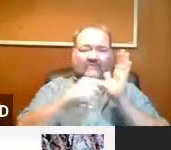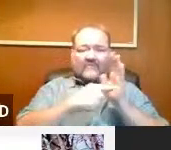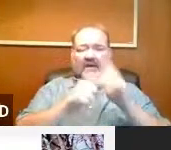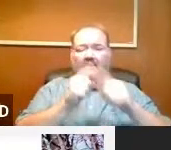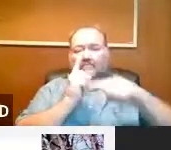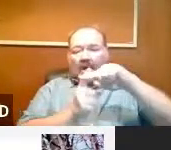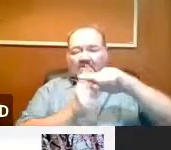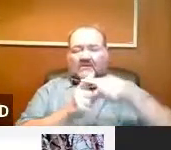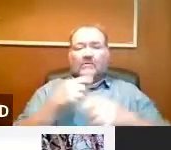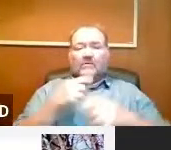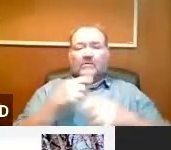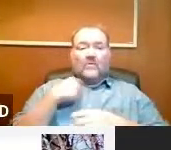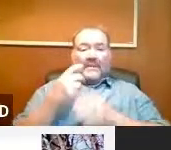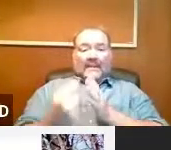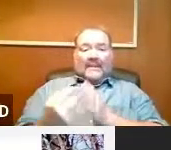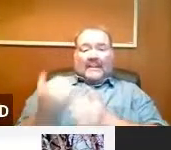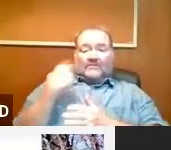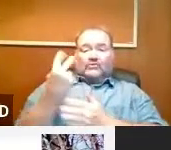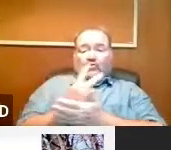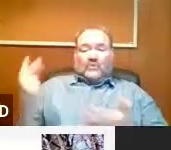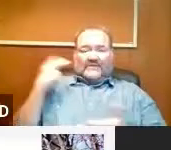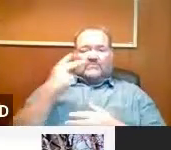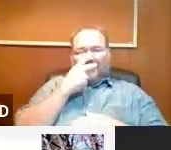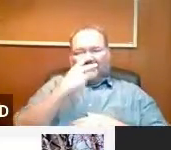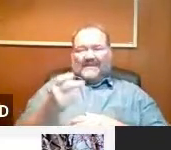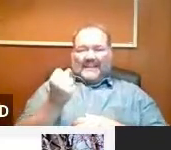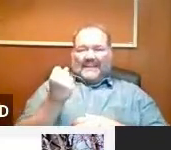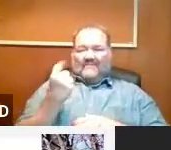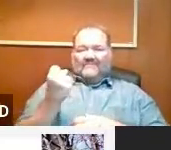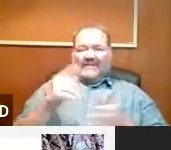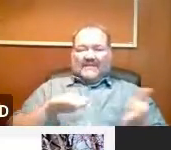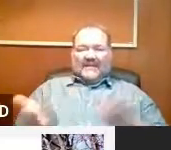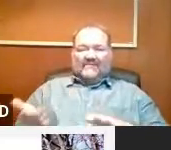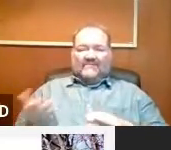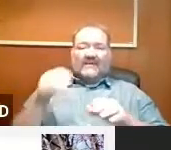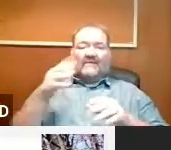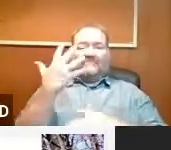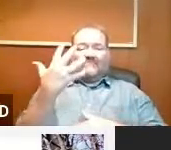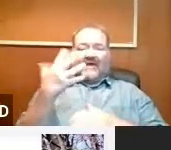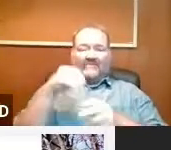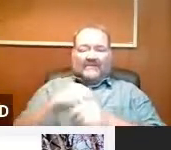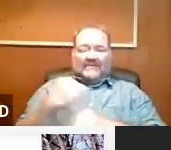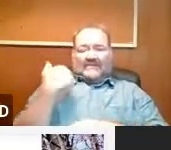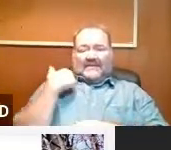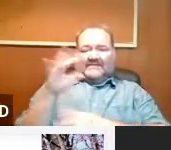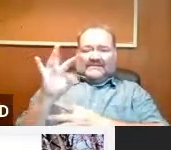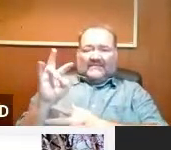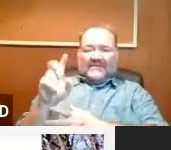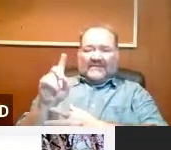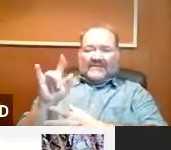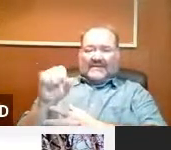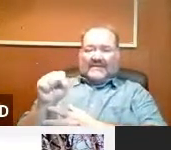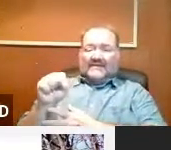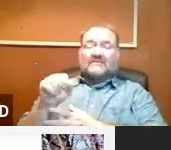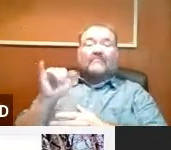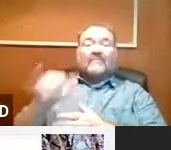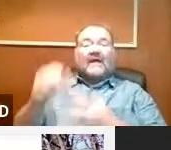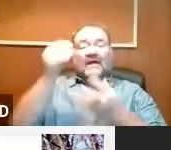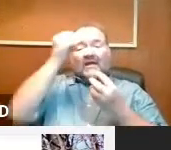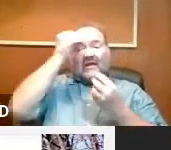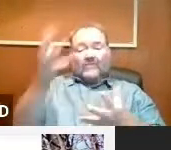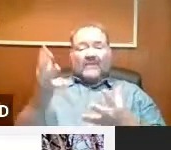past 2 weeks, we've seen 11 deaths within 5 in the last 7 days. This information,